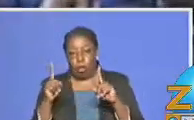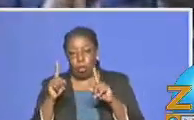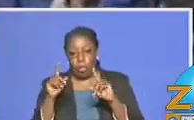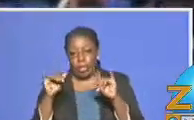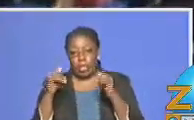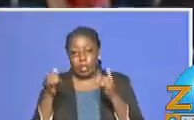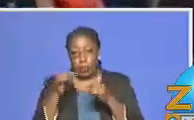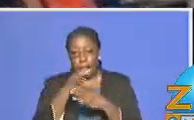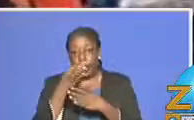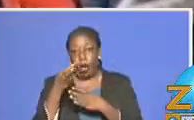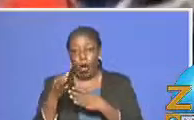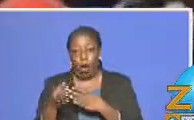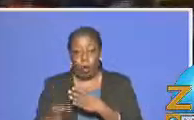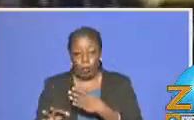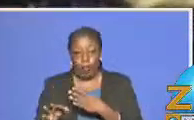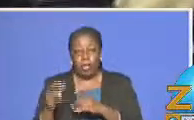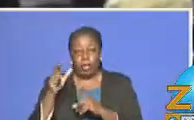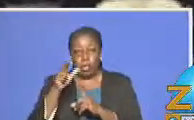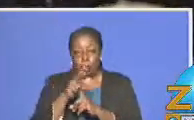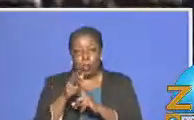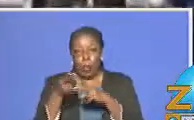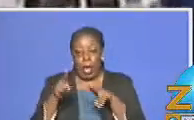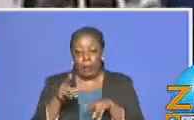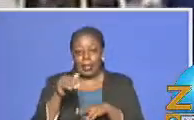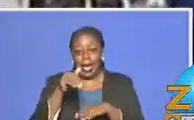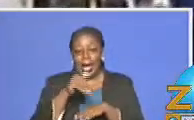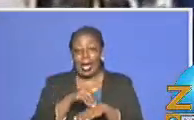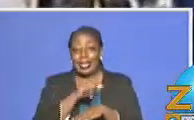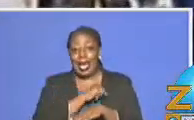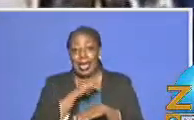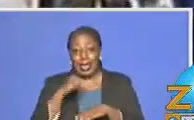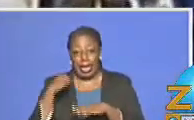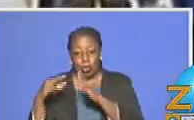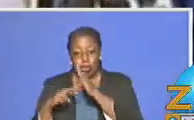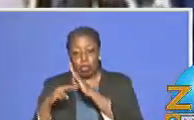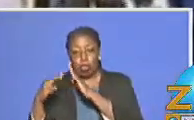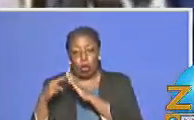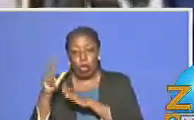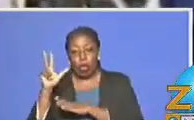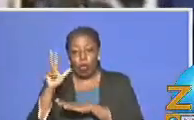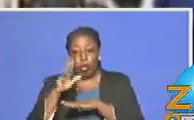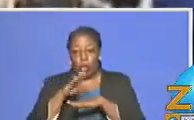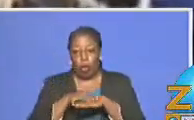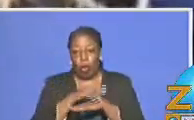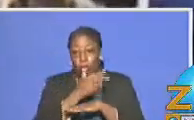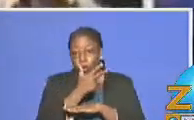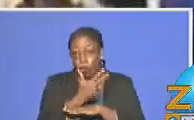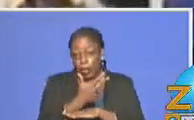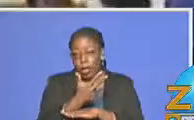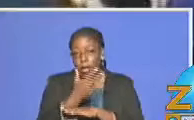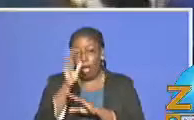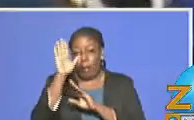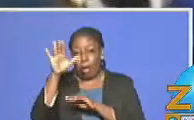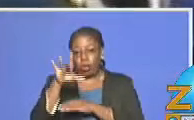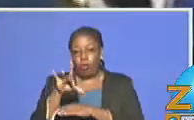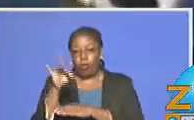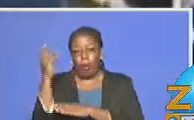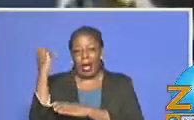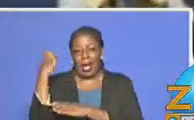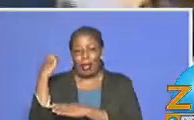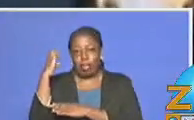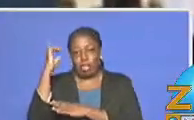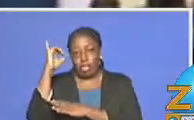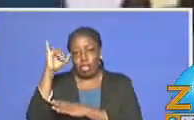playoffs and championships will also take place at the Atlantis Paradise Island Resort. The 3-on-3 basketball league founded by executive